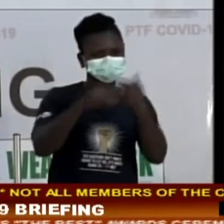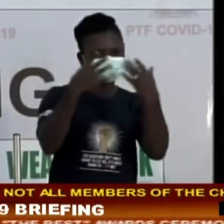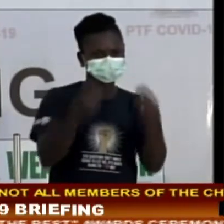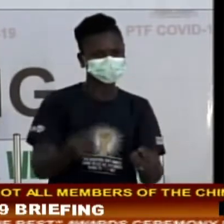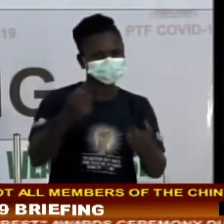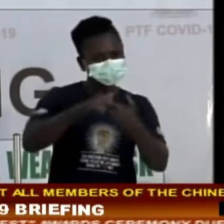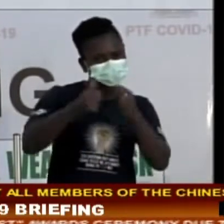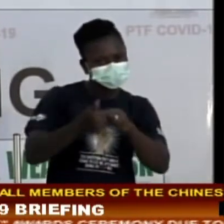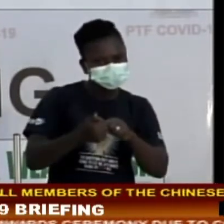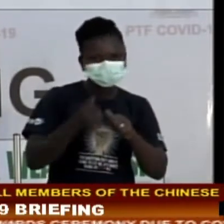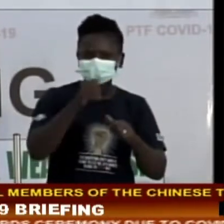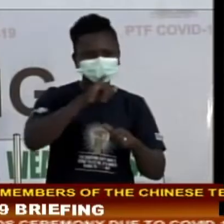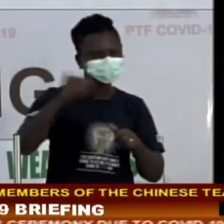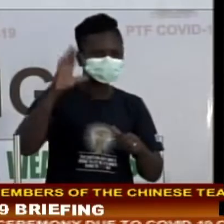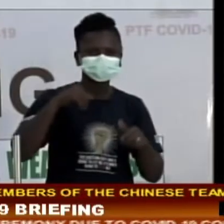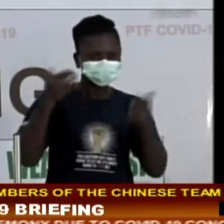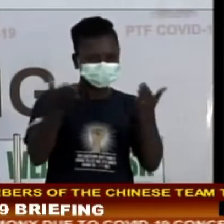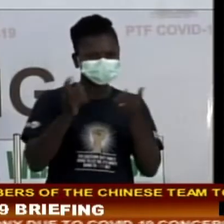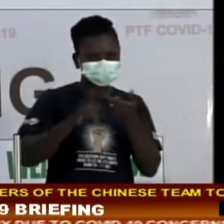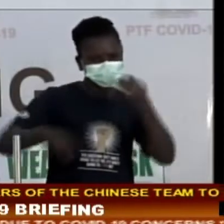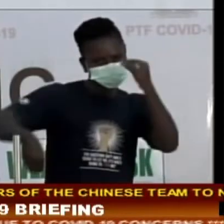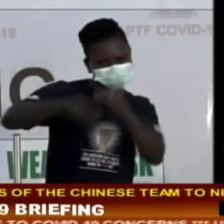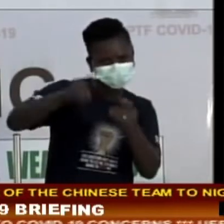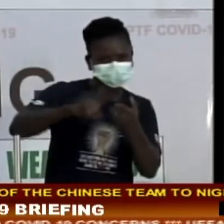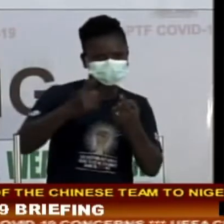and one two